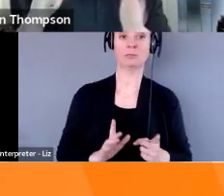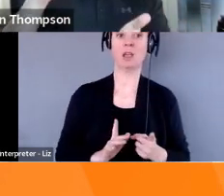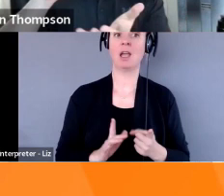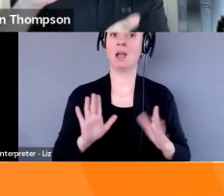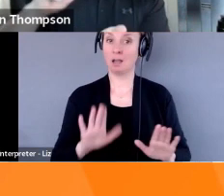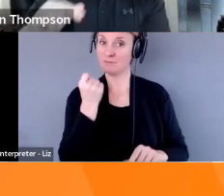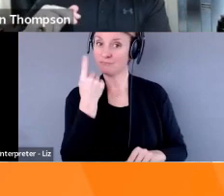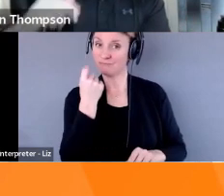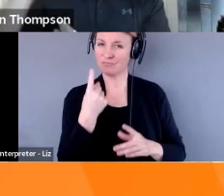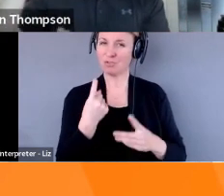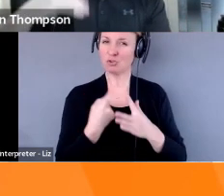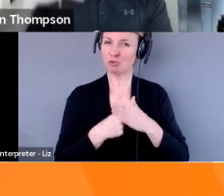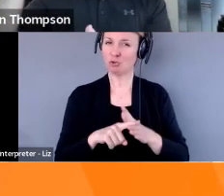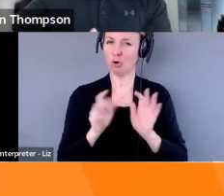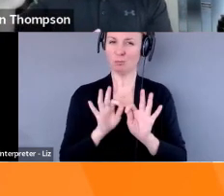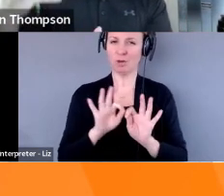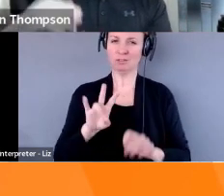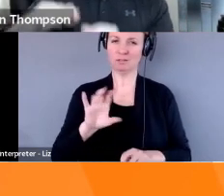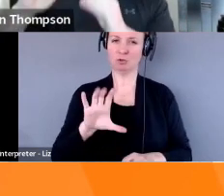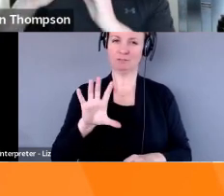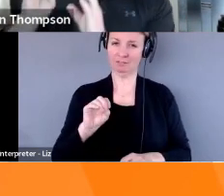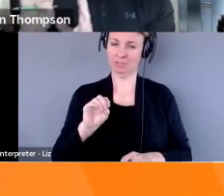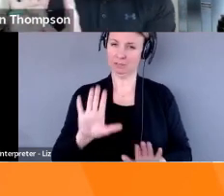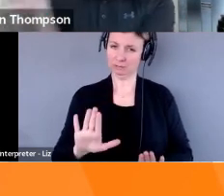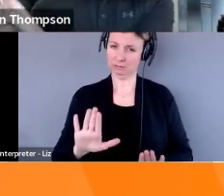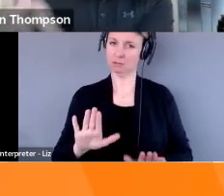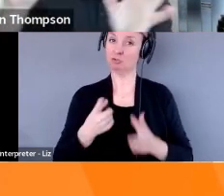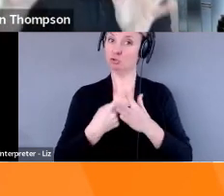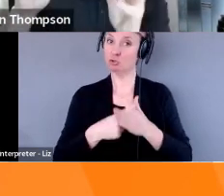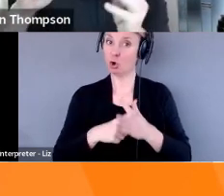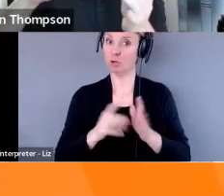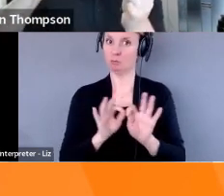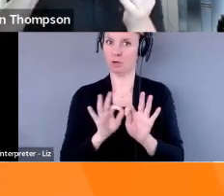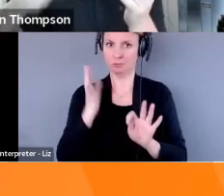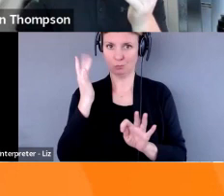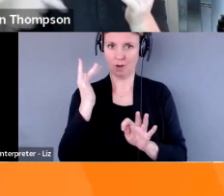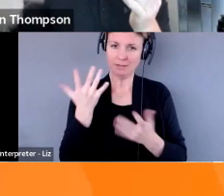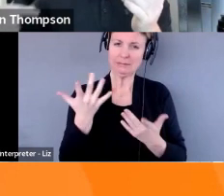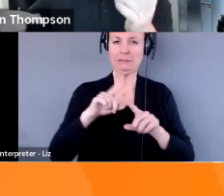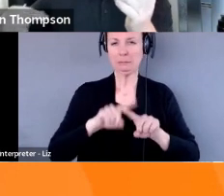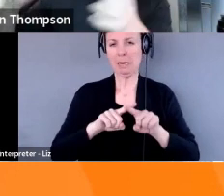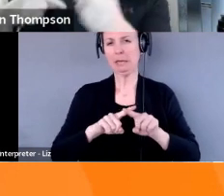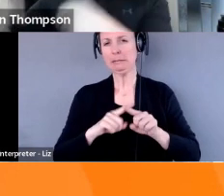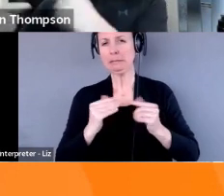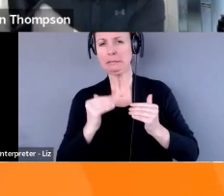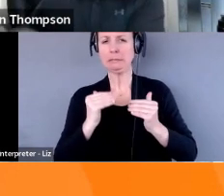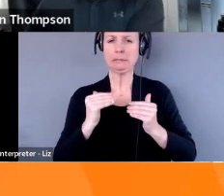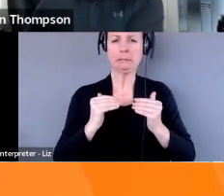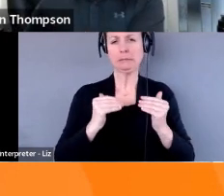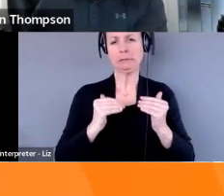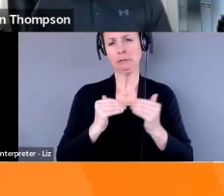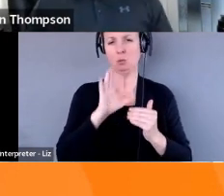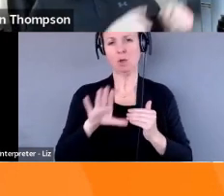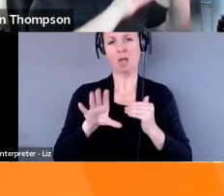number of different sub-products, different flavors and such, then it'd be $750 plus a very small adder for all the different little